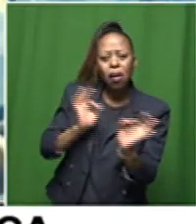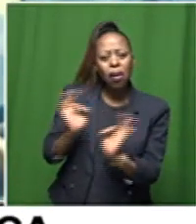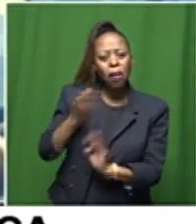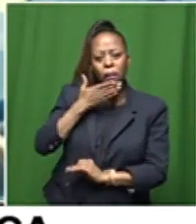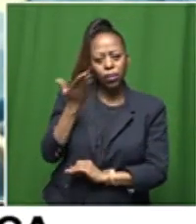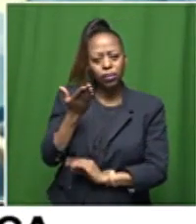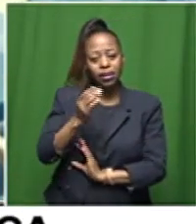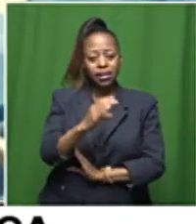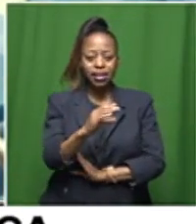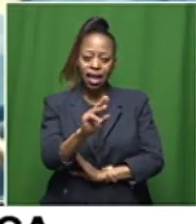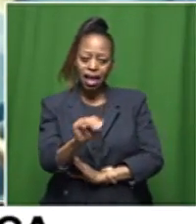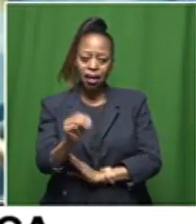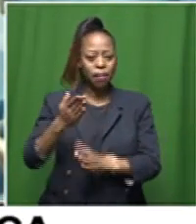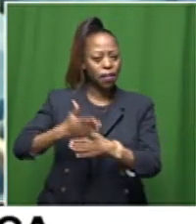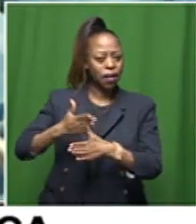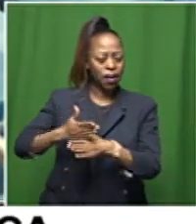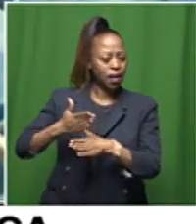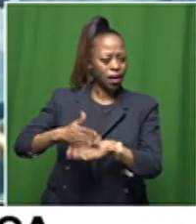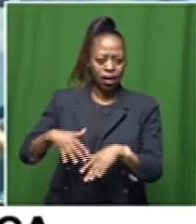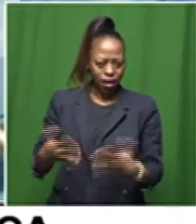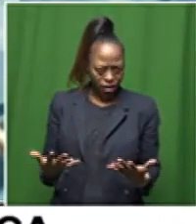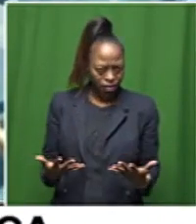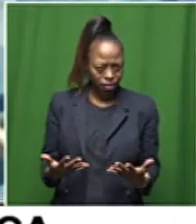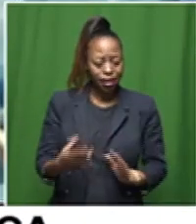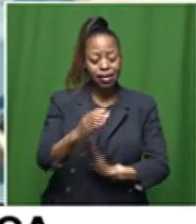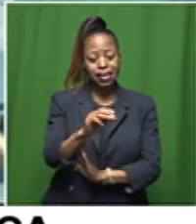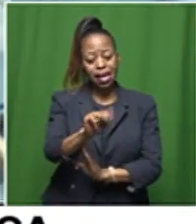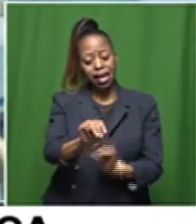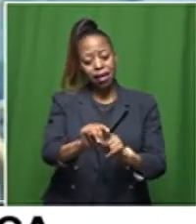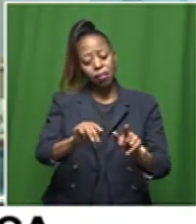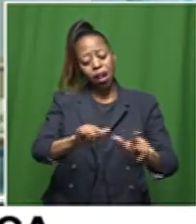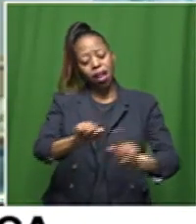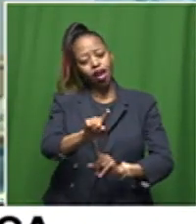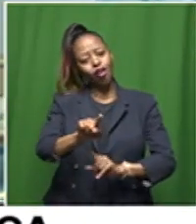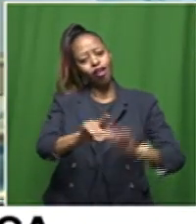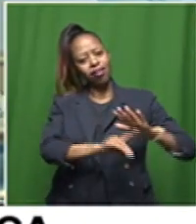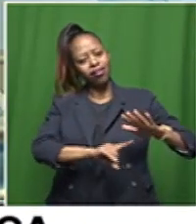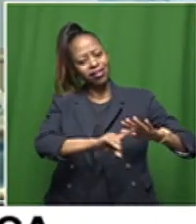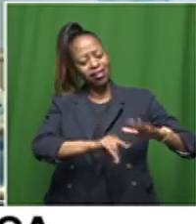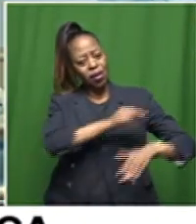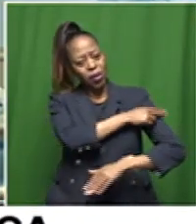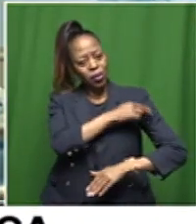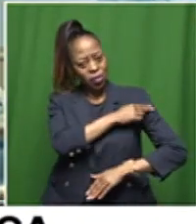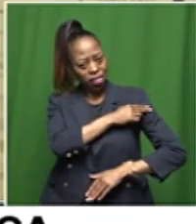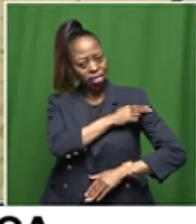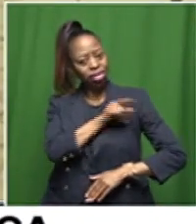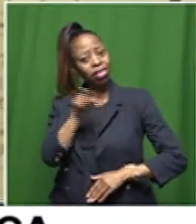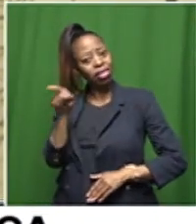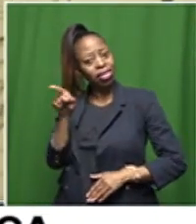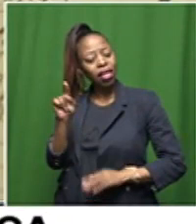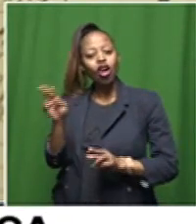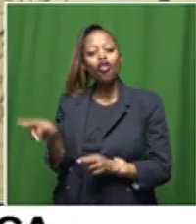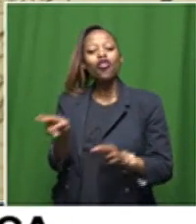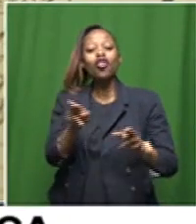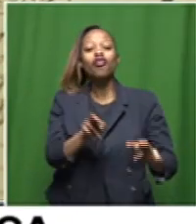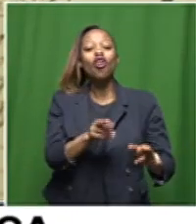The CM does not operate. CN Patuli, it's a level 1 district hospital, which he should have been